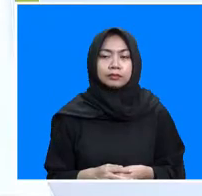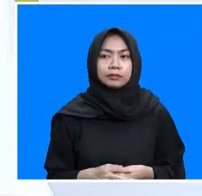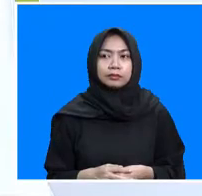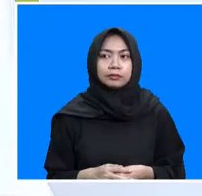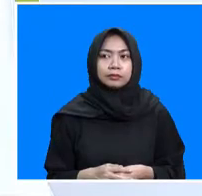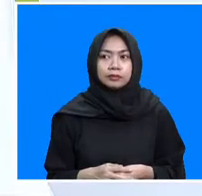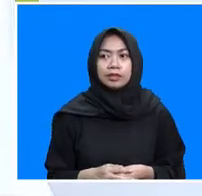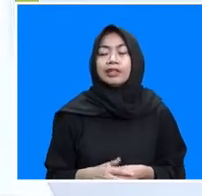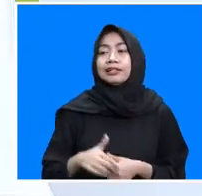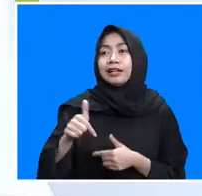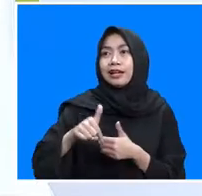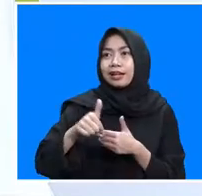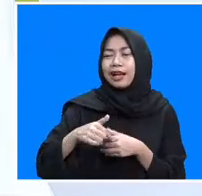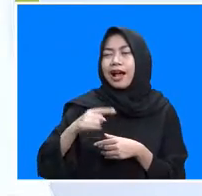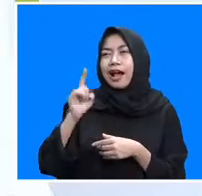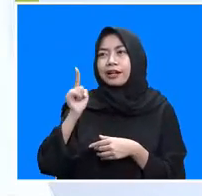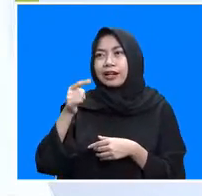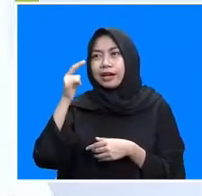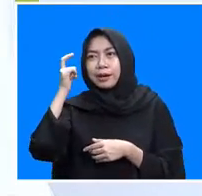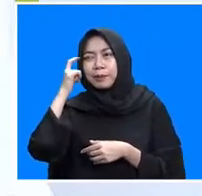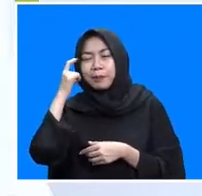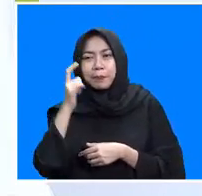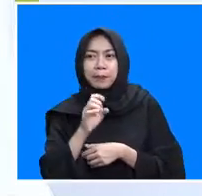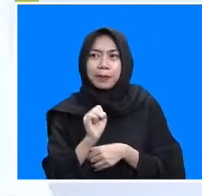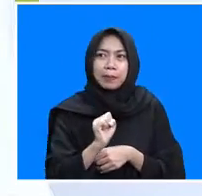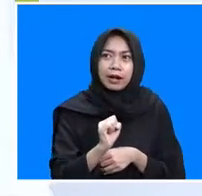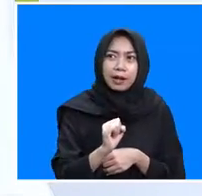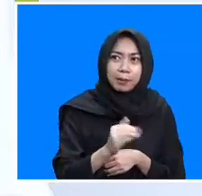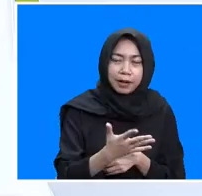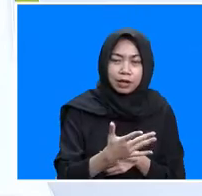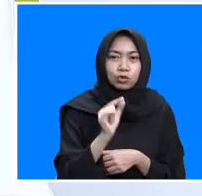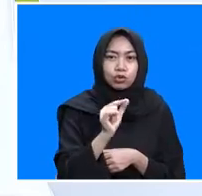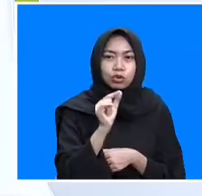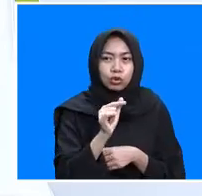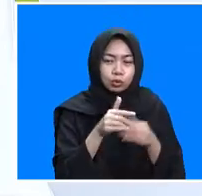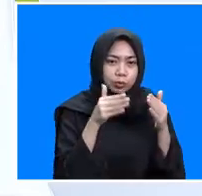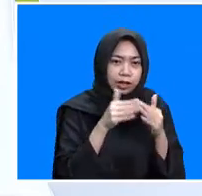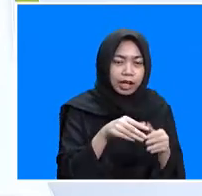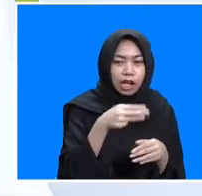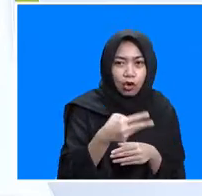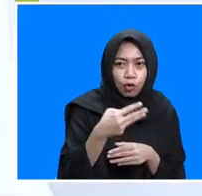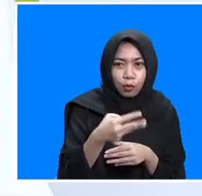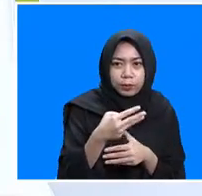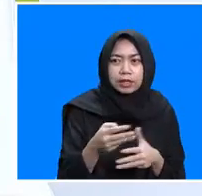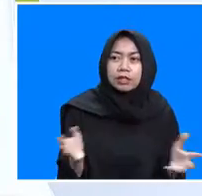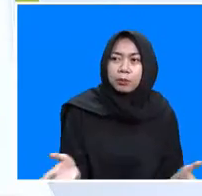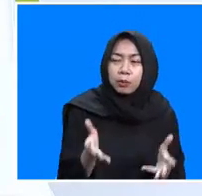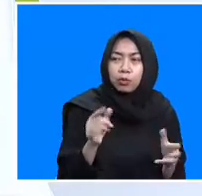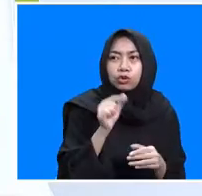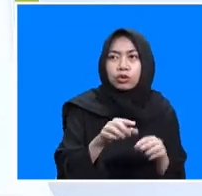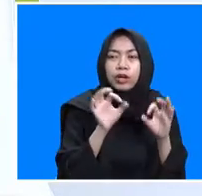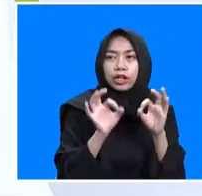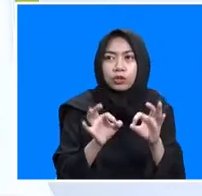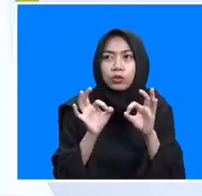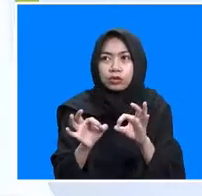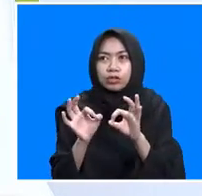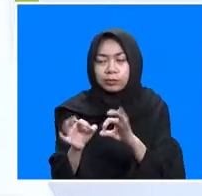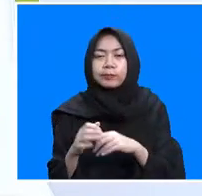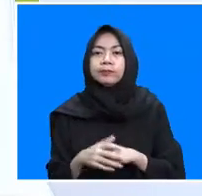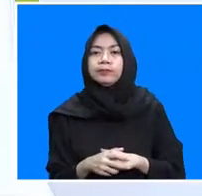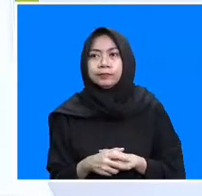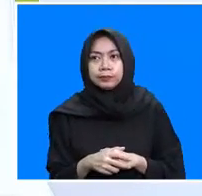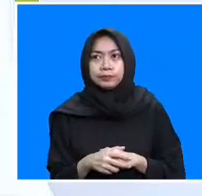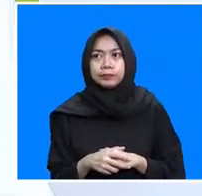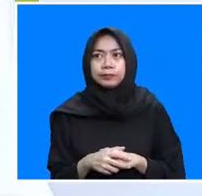very seriously. Mm-hmm. So we do have, we implemented the disability standards for education piece of regulation